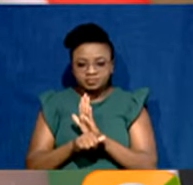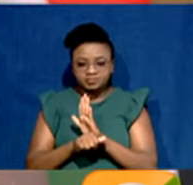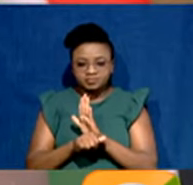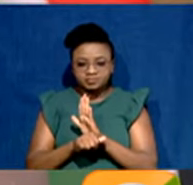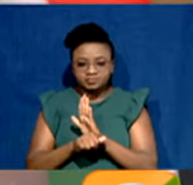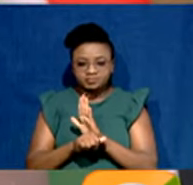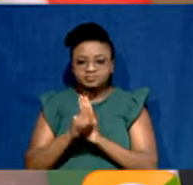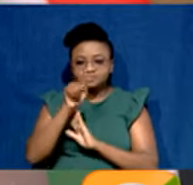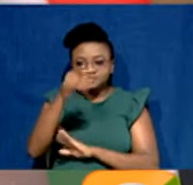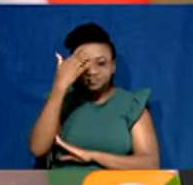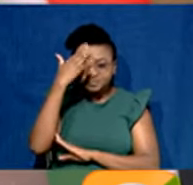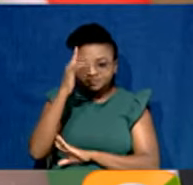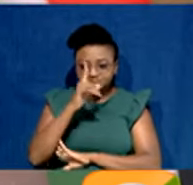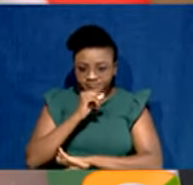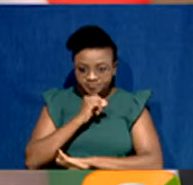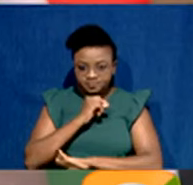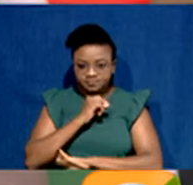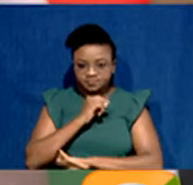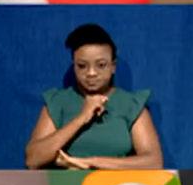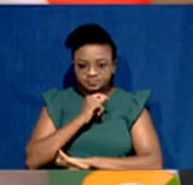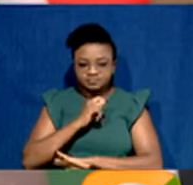As you know,